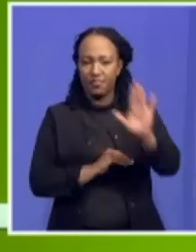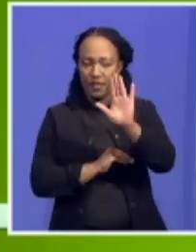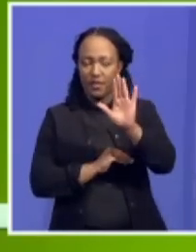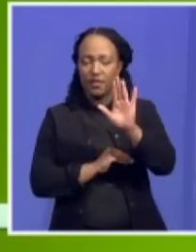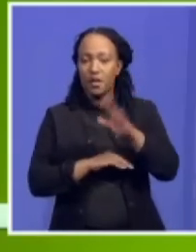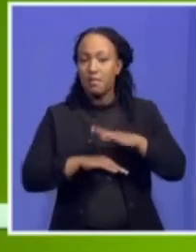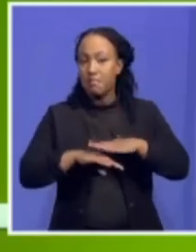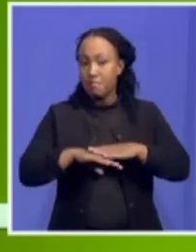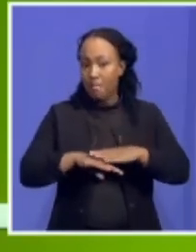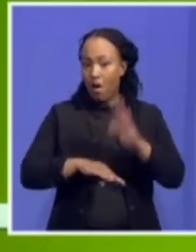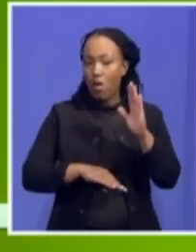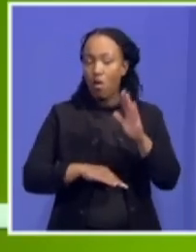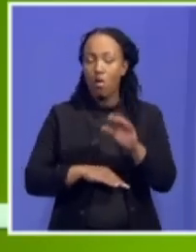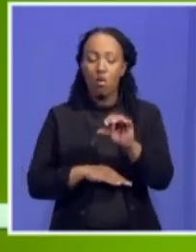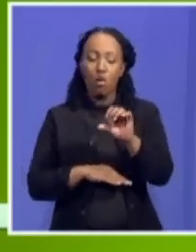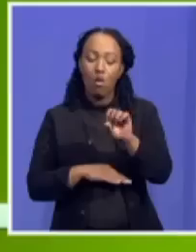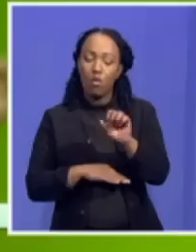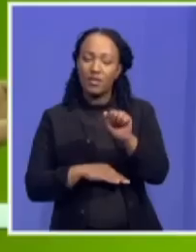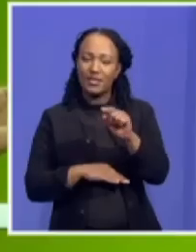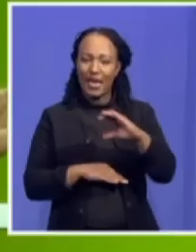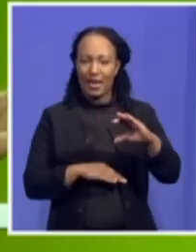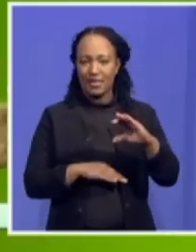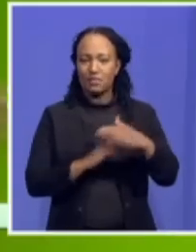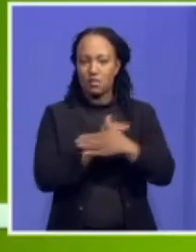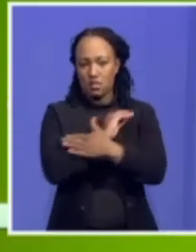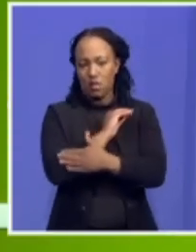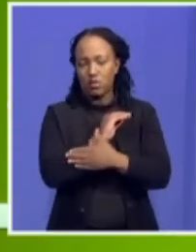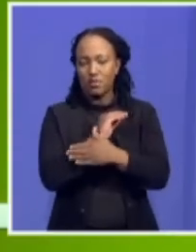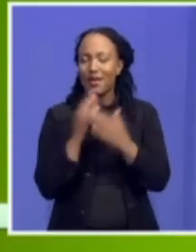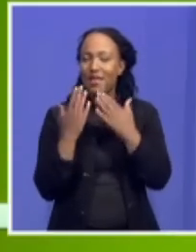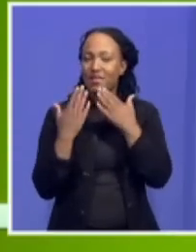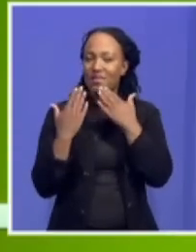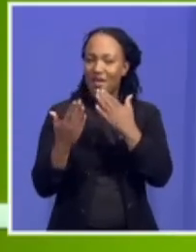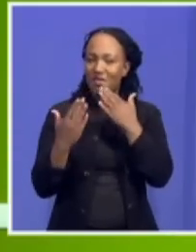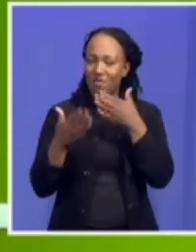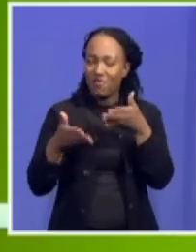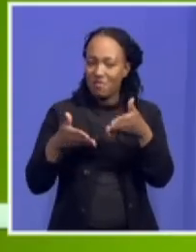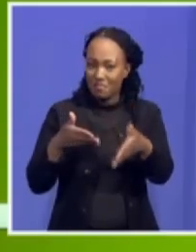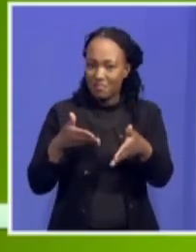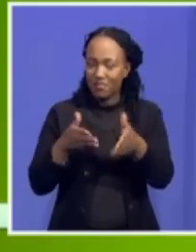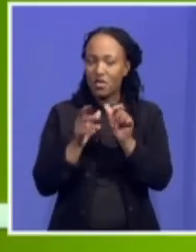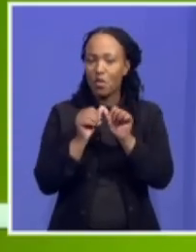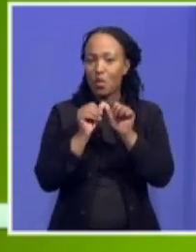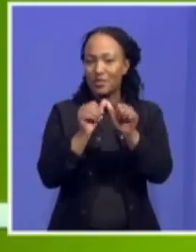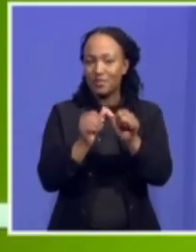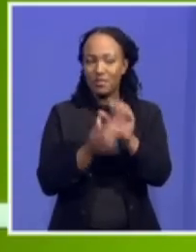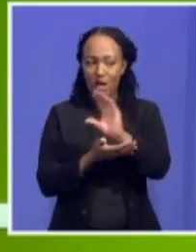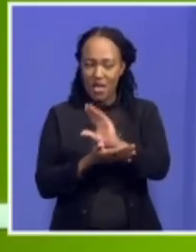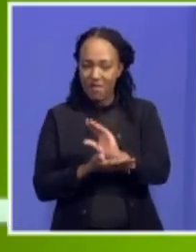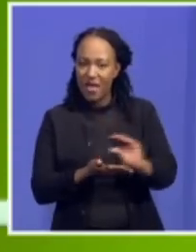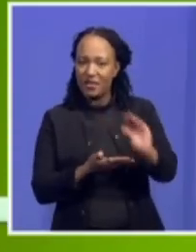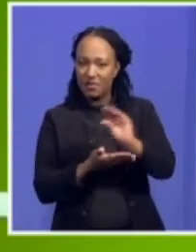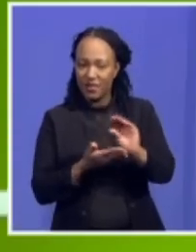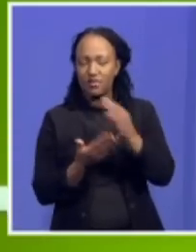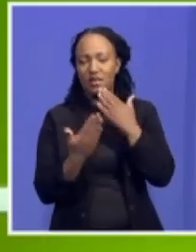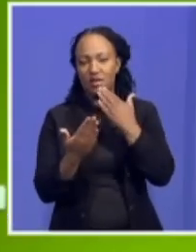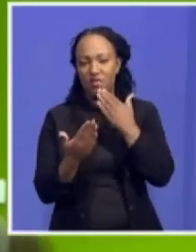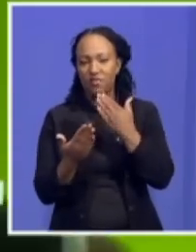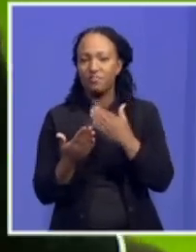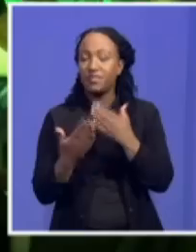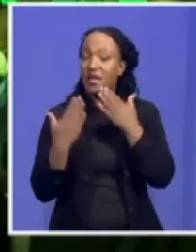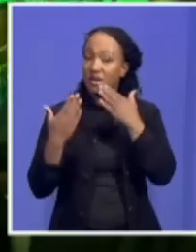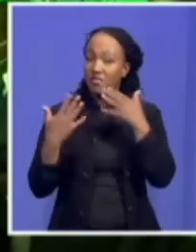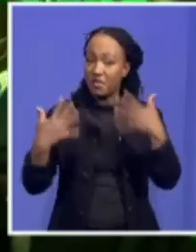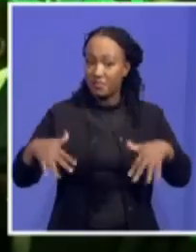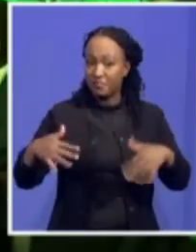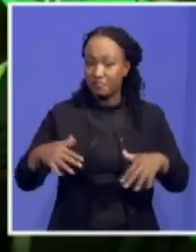especially in Southern Africa. So thank you for being here, and thank you for continuing to invest. Thank you very much.